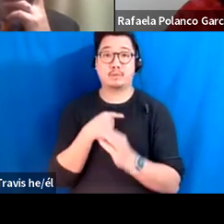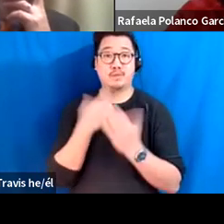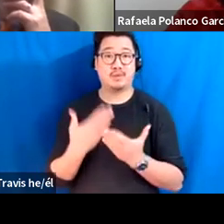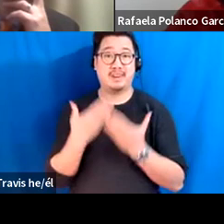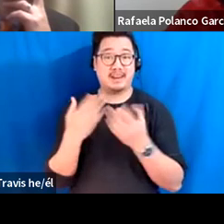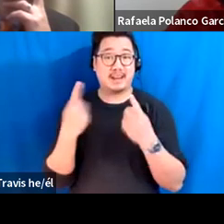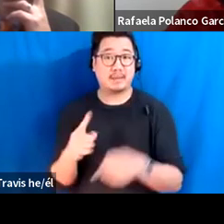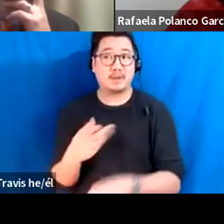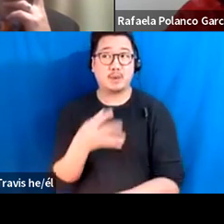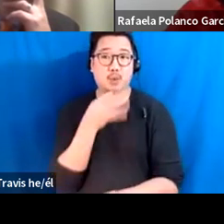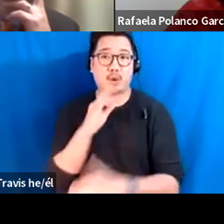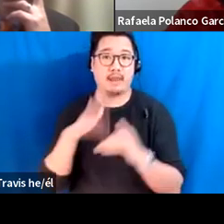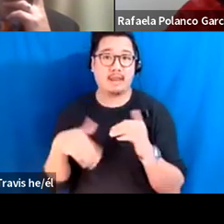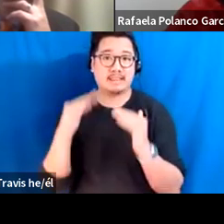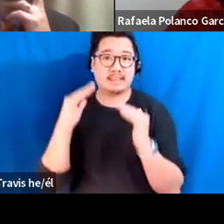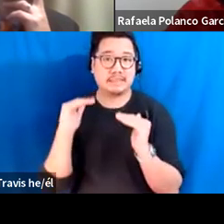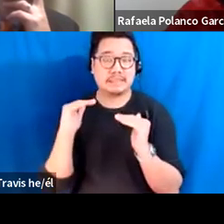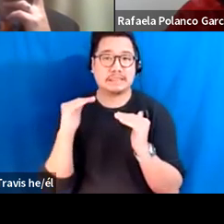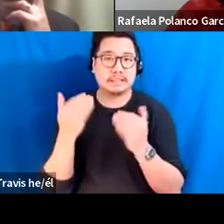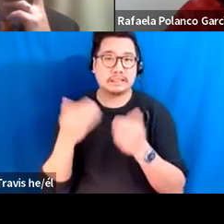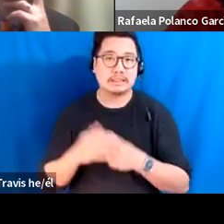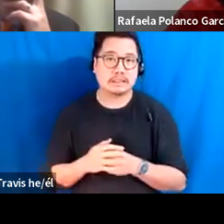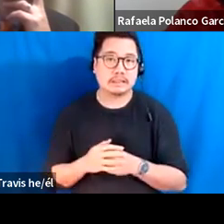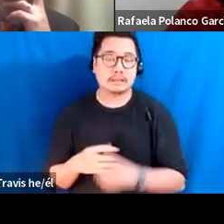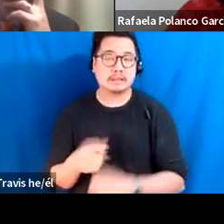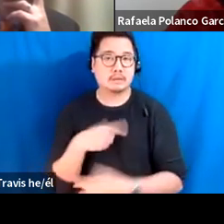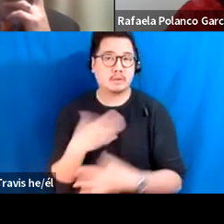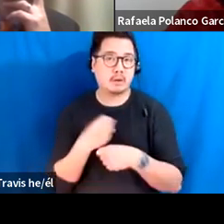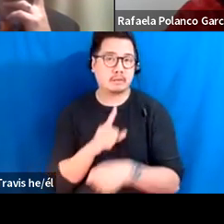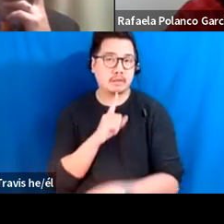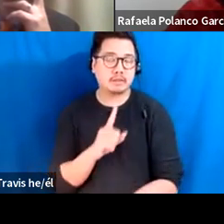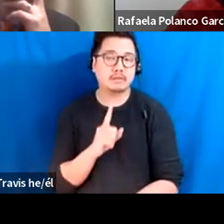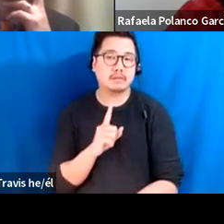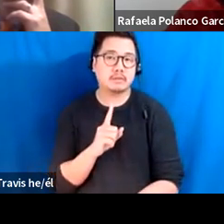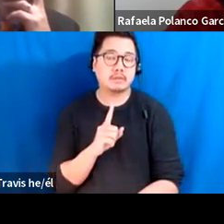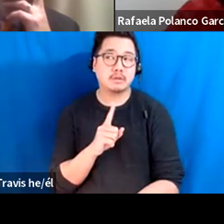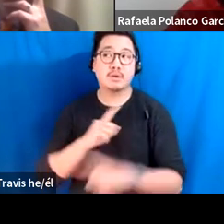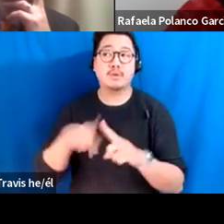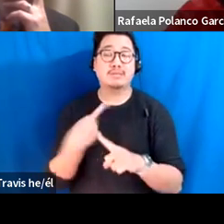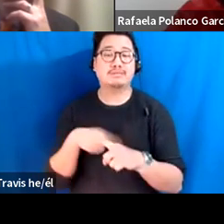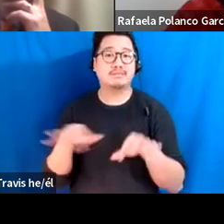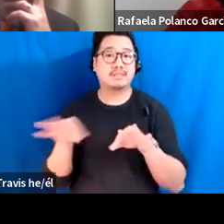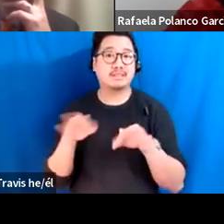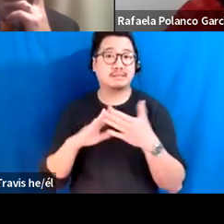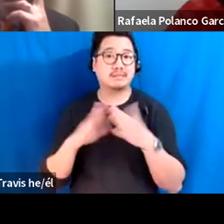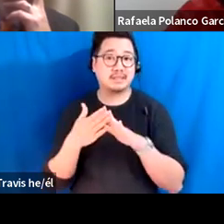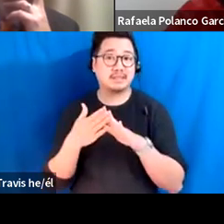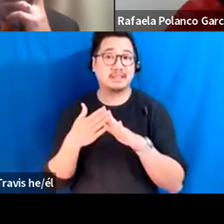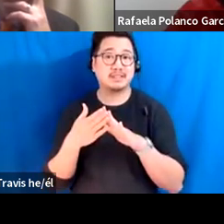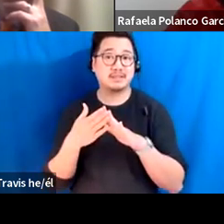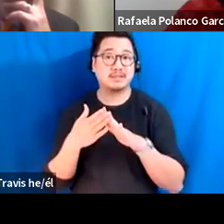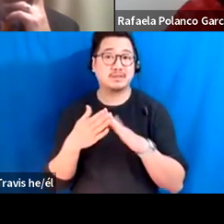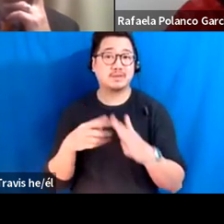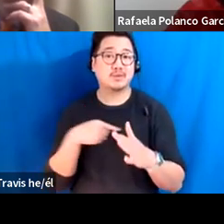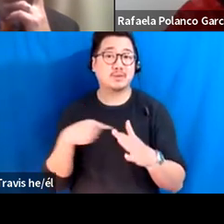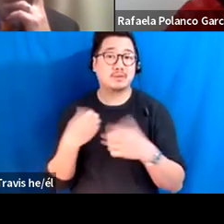than what was expected um to really make sure that everybody you know when we say community that we also are making sure that